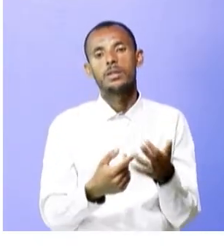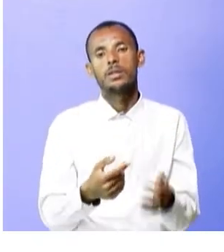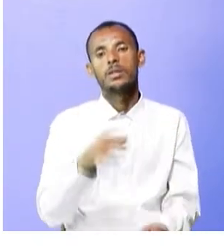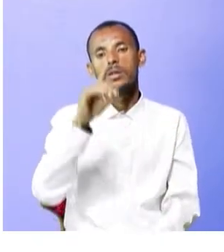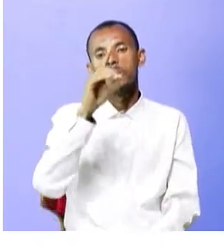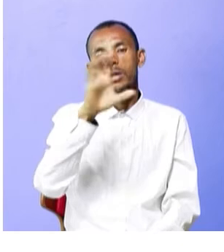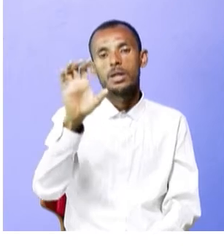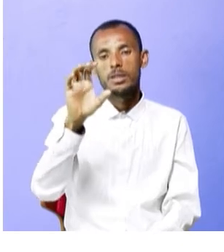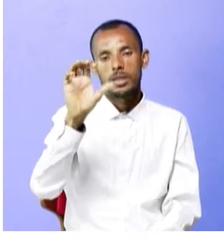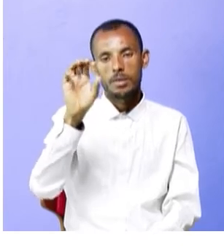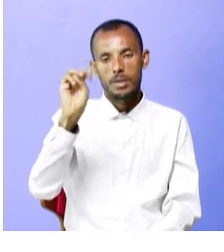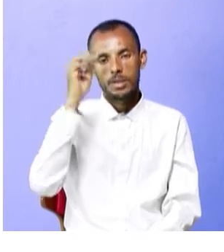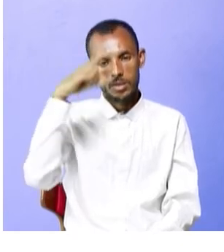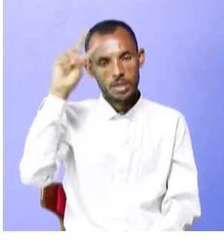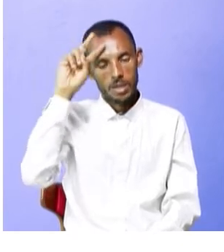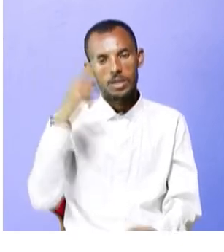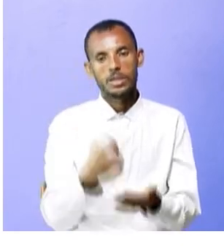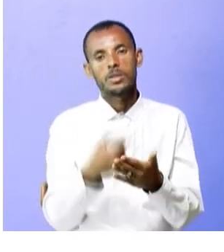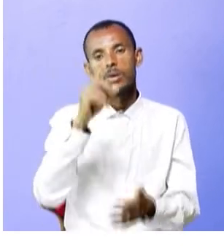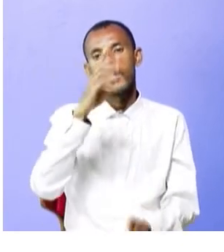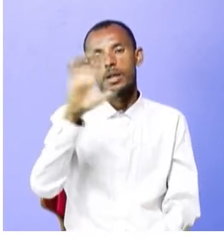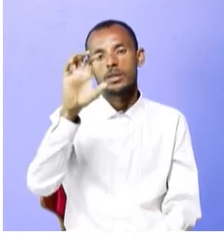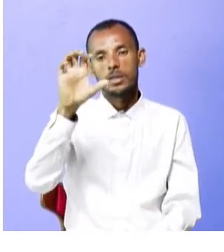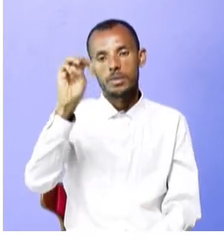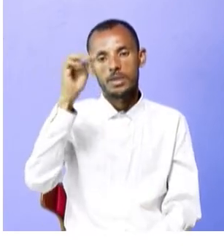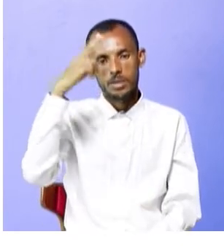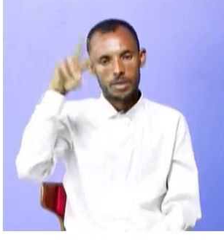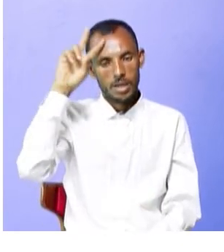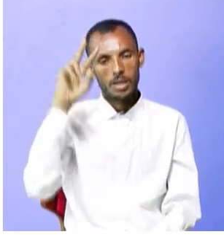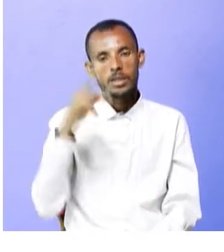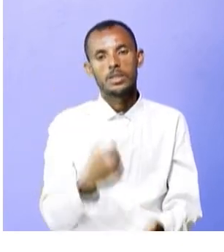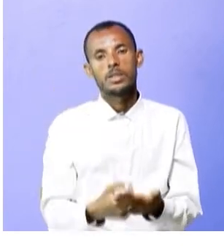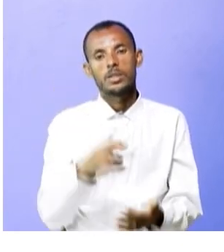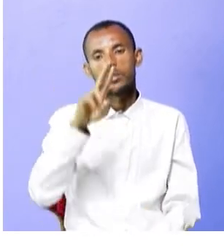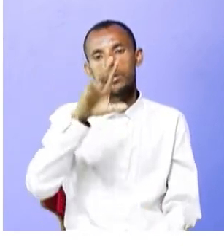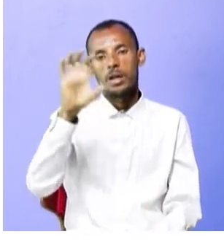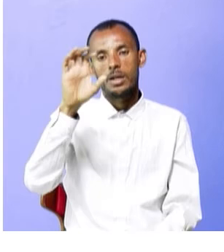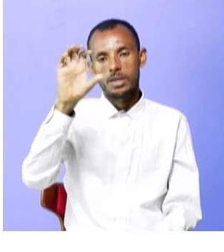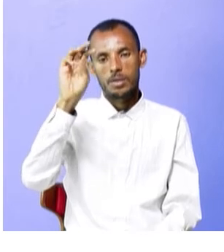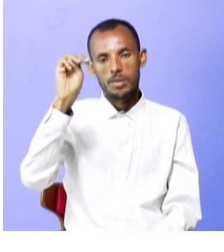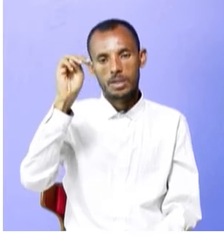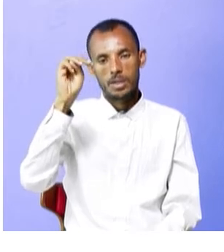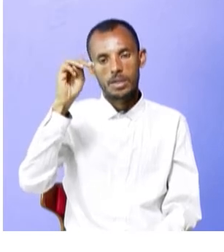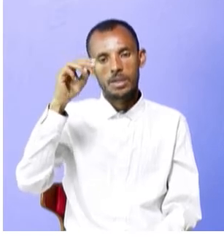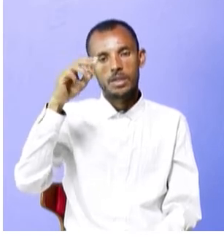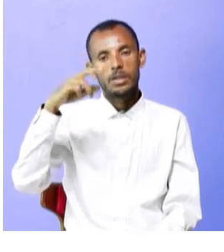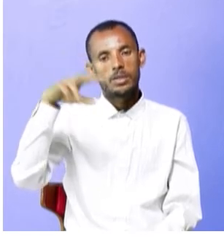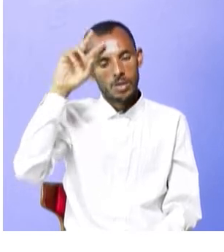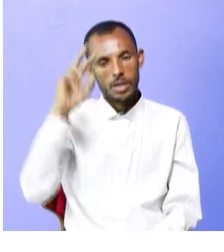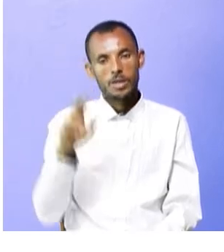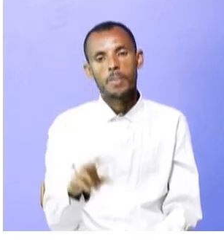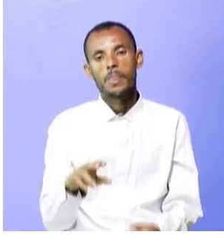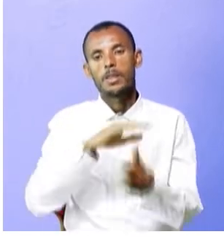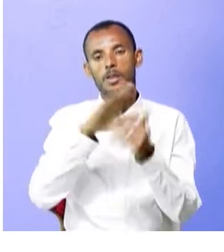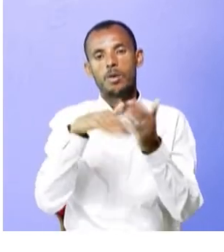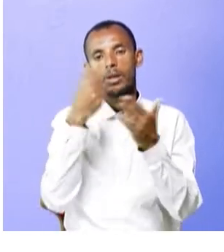100 centimeter square. Okay, this is 100 centimeter square, this is 260 centimeter square, so the